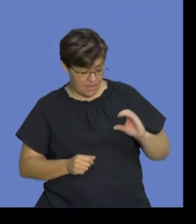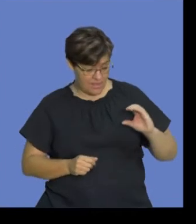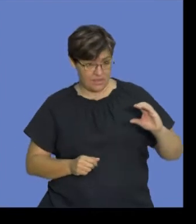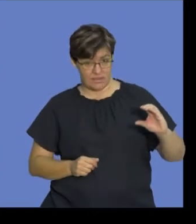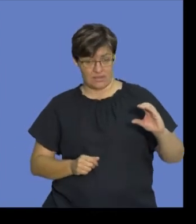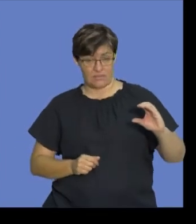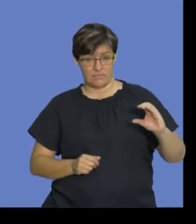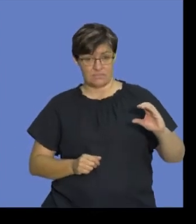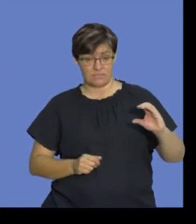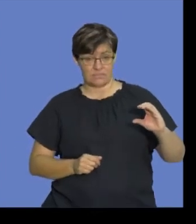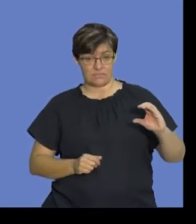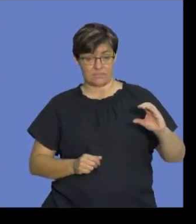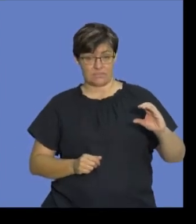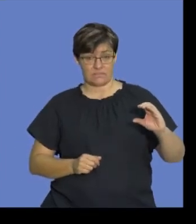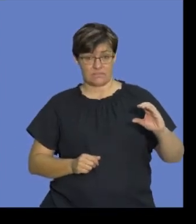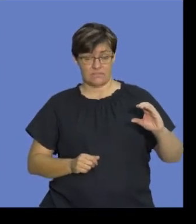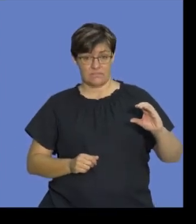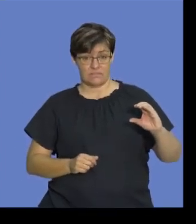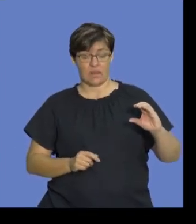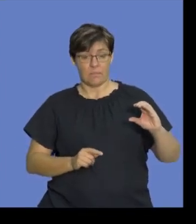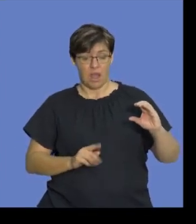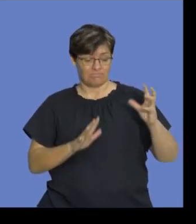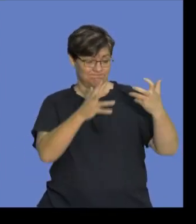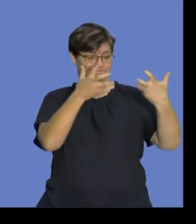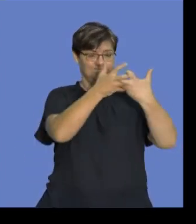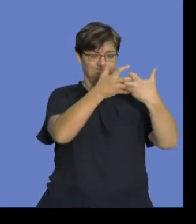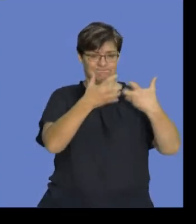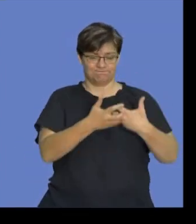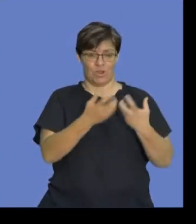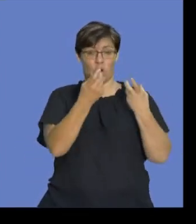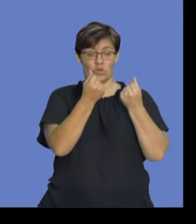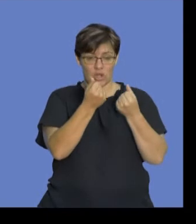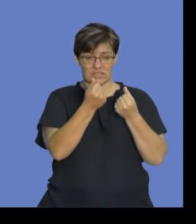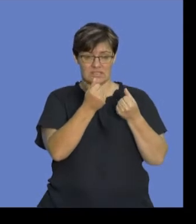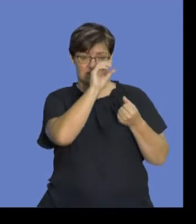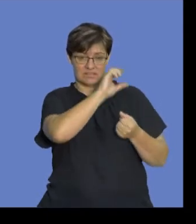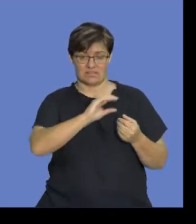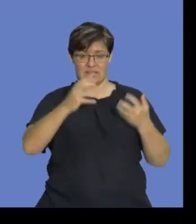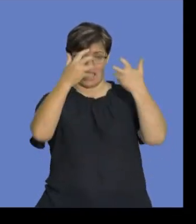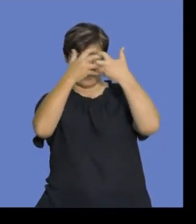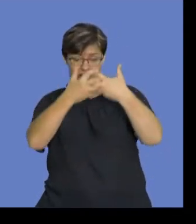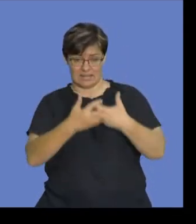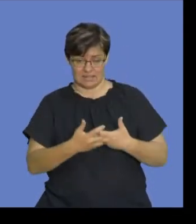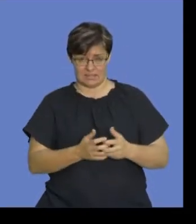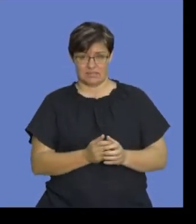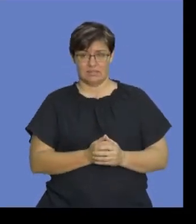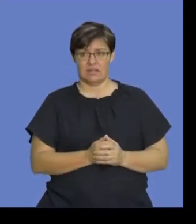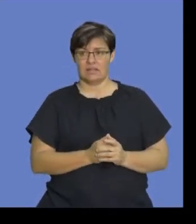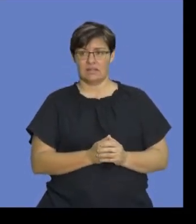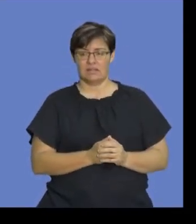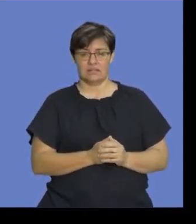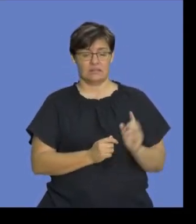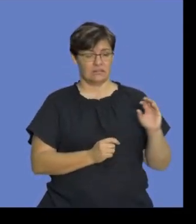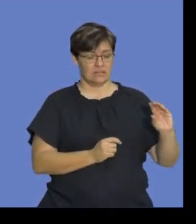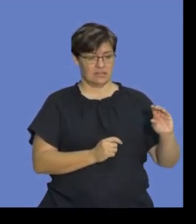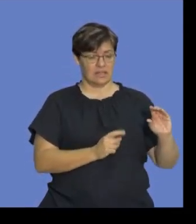its relevant cost component, watch, this here will go to different